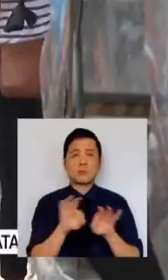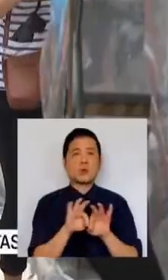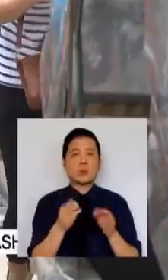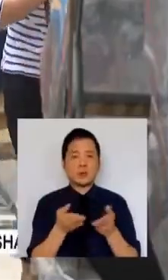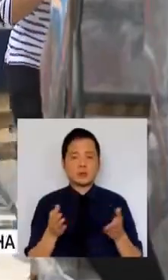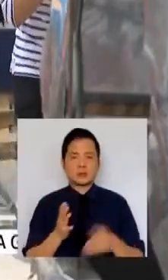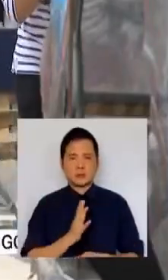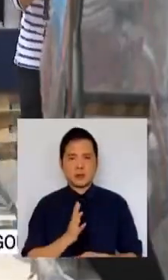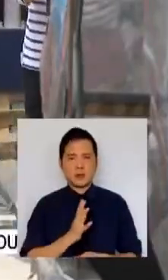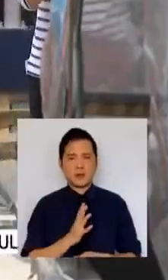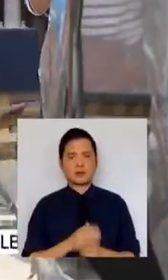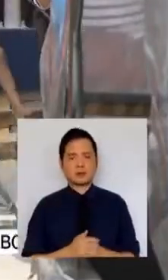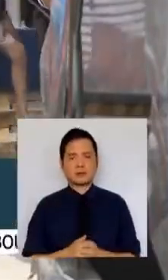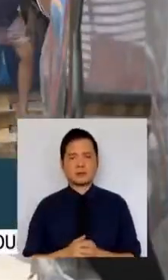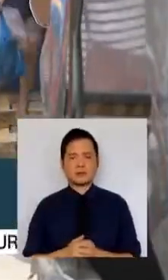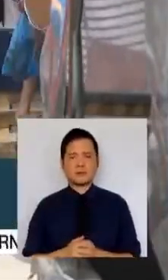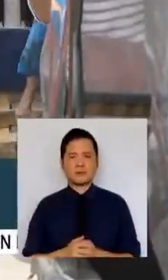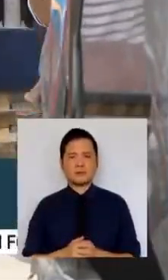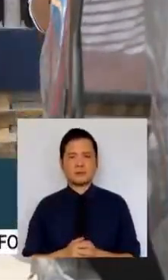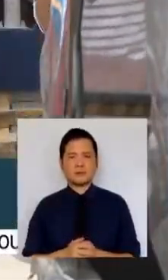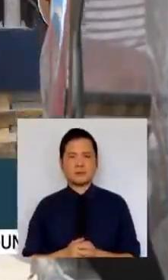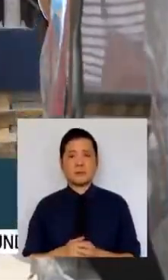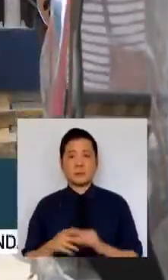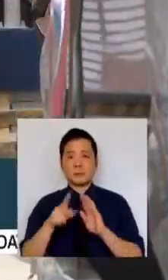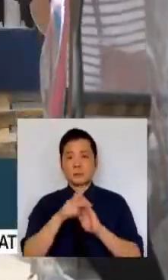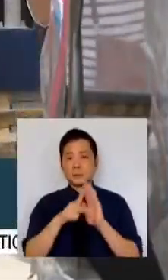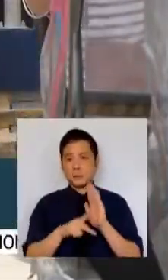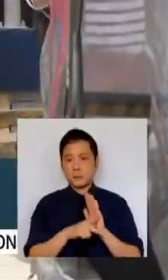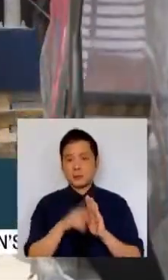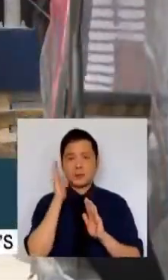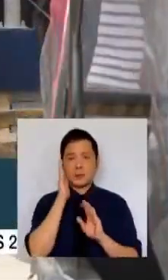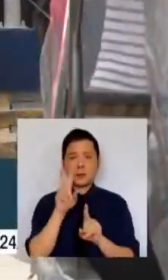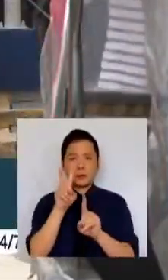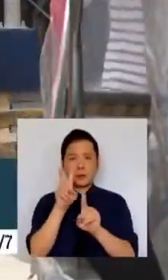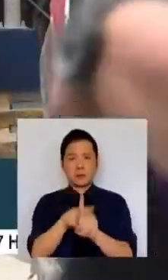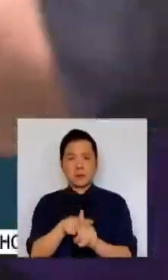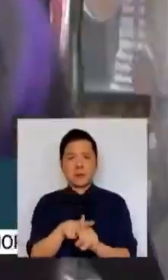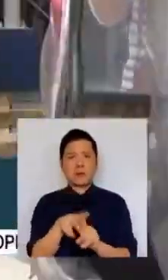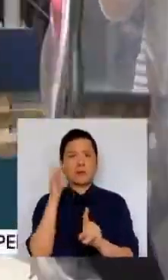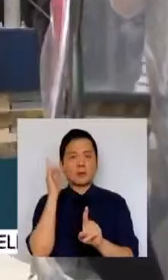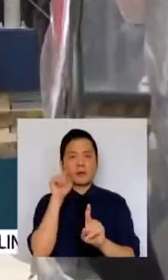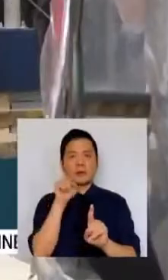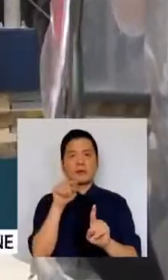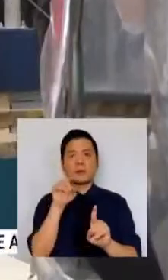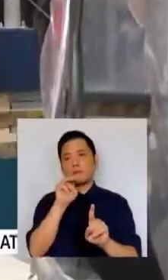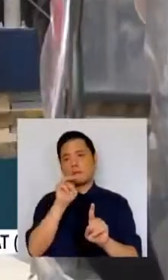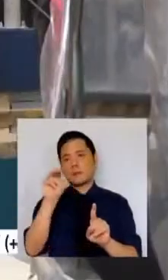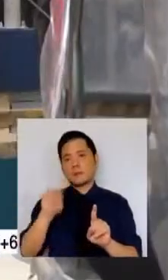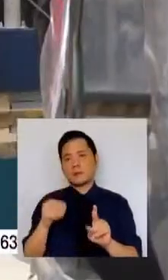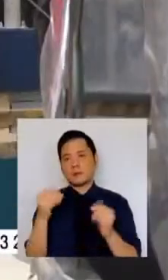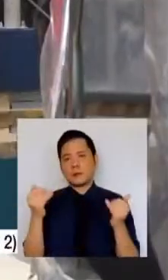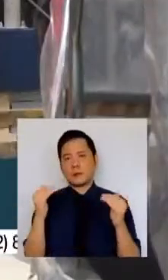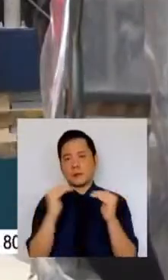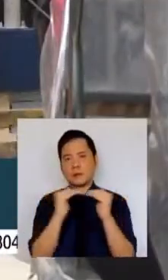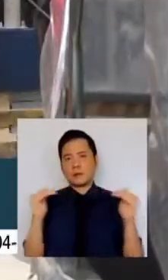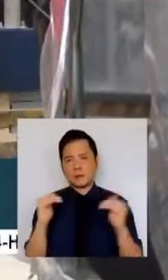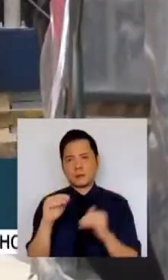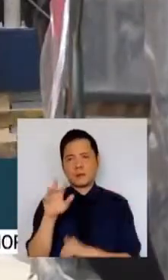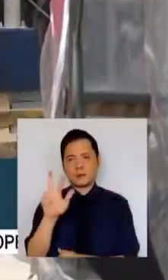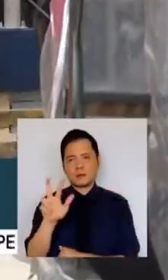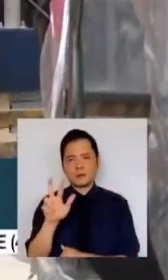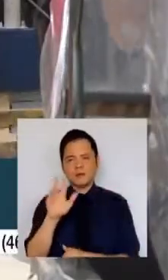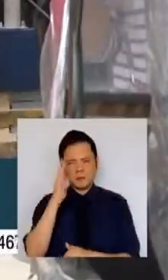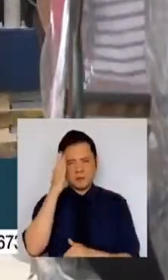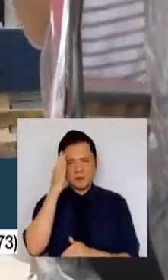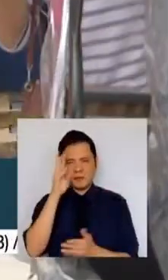Abalos says this policy will only take effect while Metro Manila is under the stricter alert level 3. He adds, mayors are still